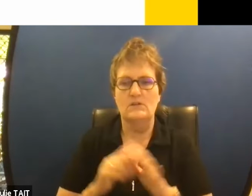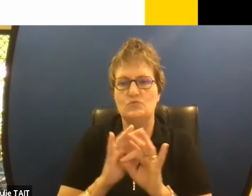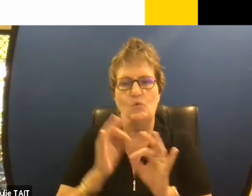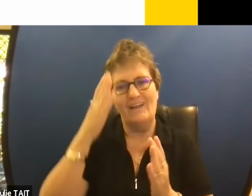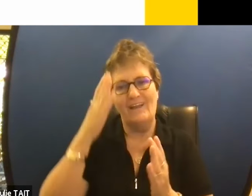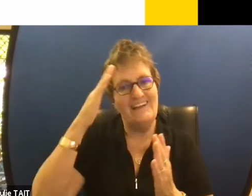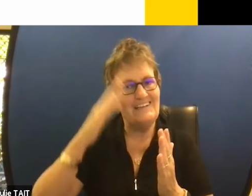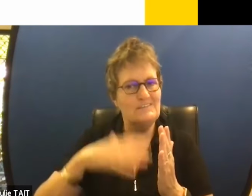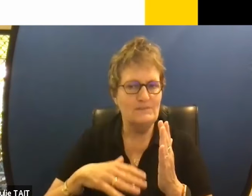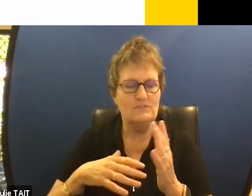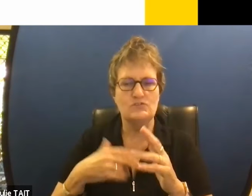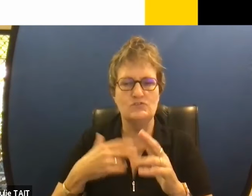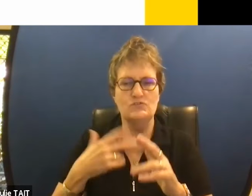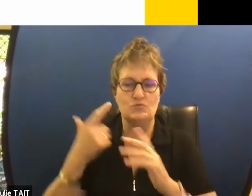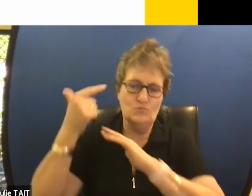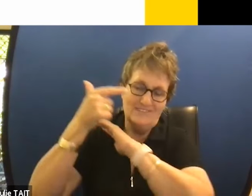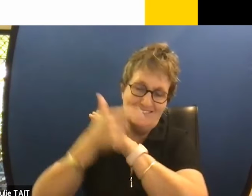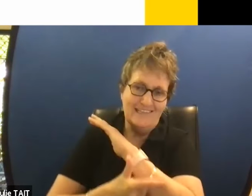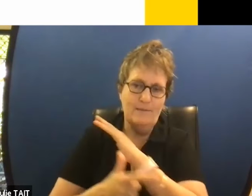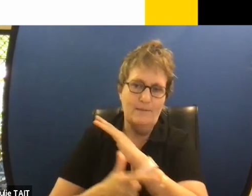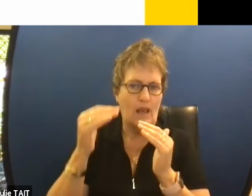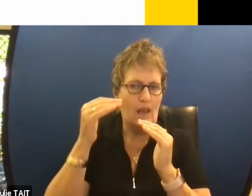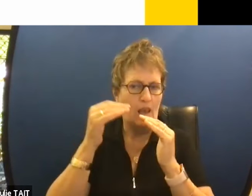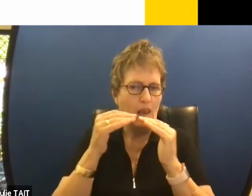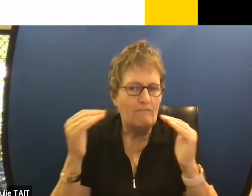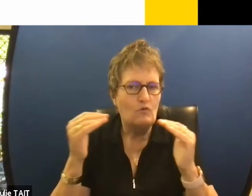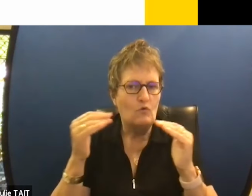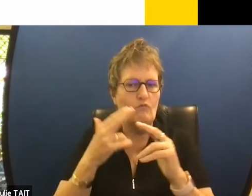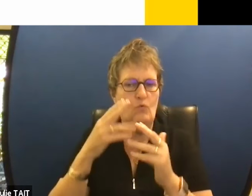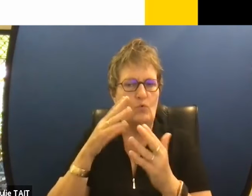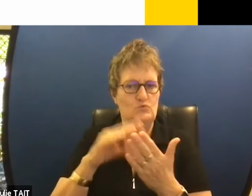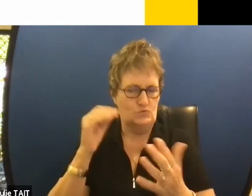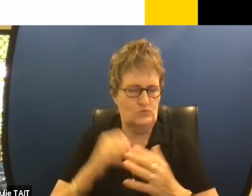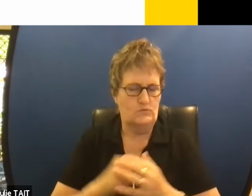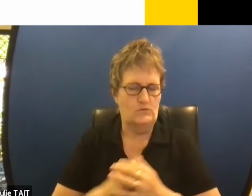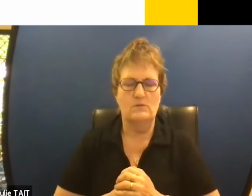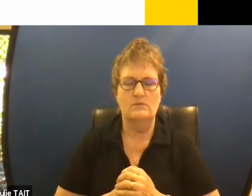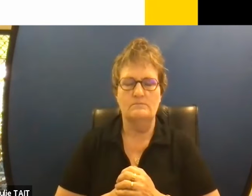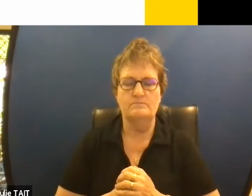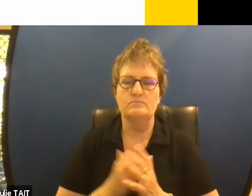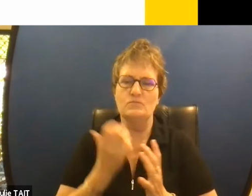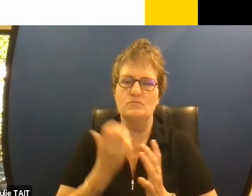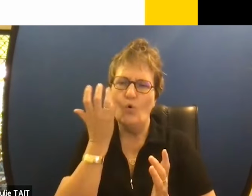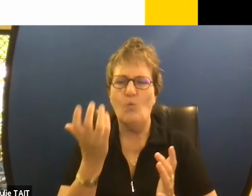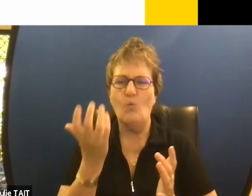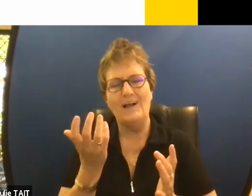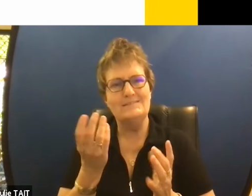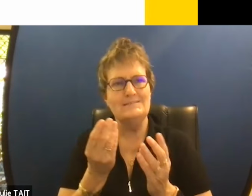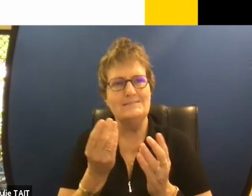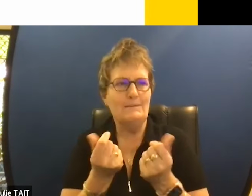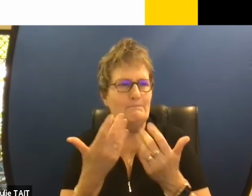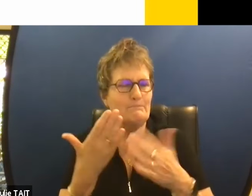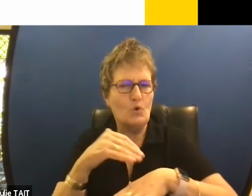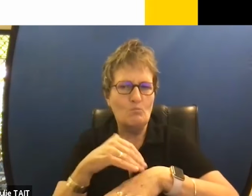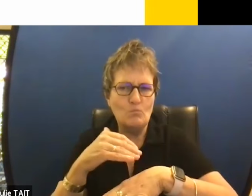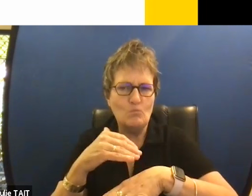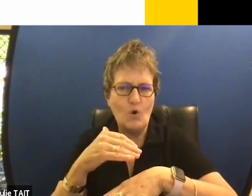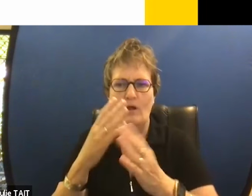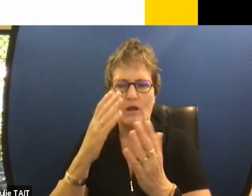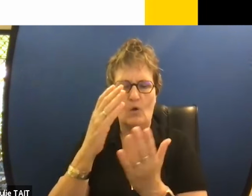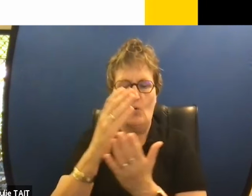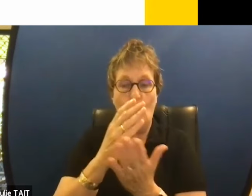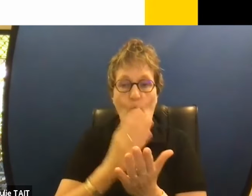this to a much deeper level. And of course, there's always that problem that the course time is limited. So